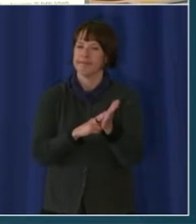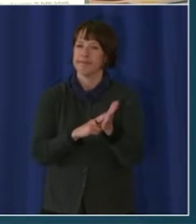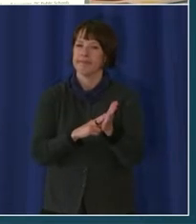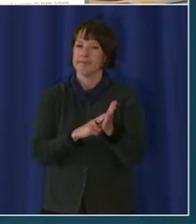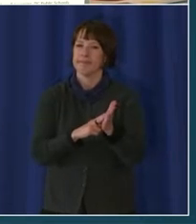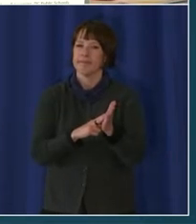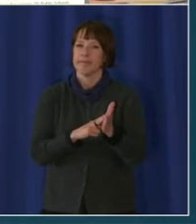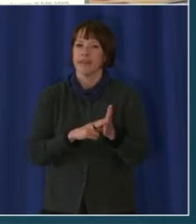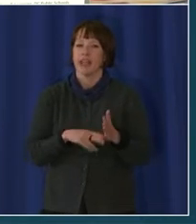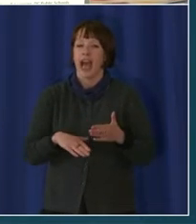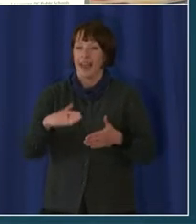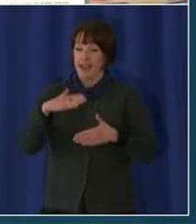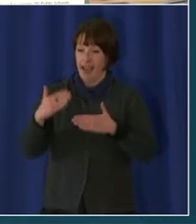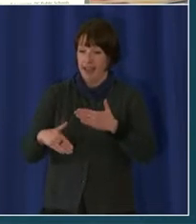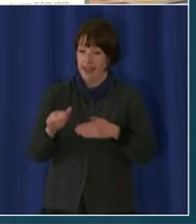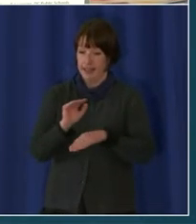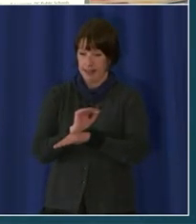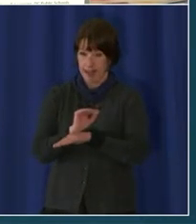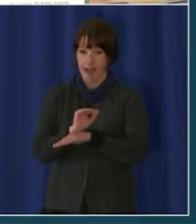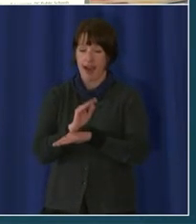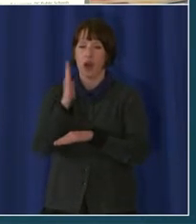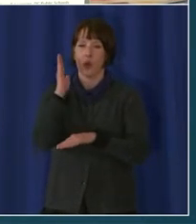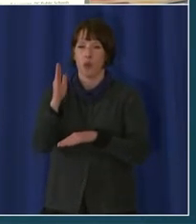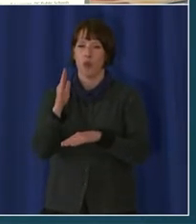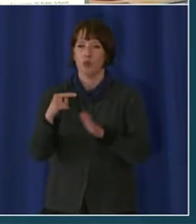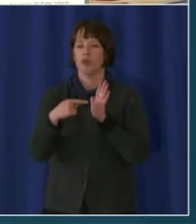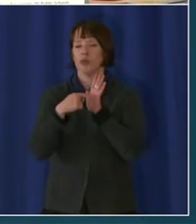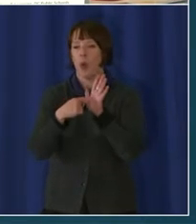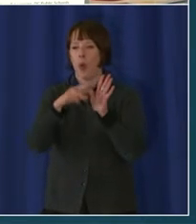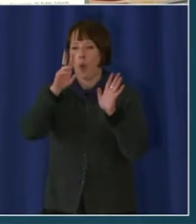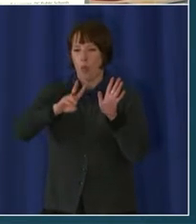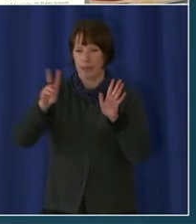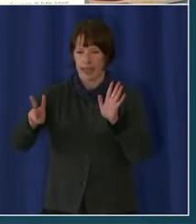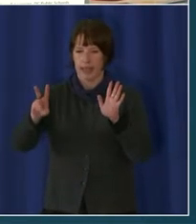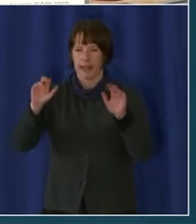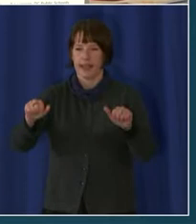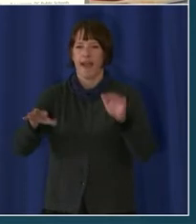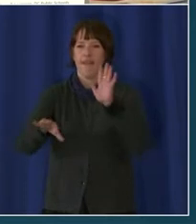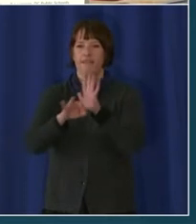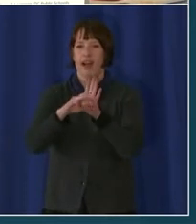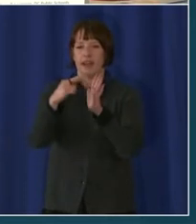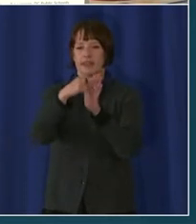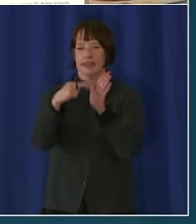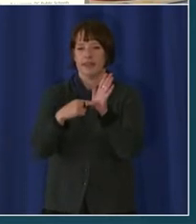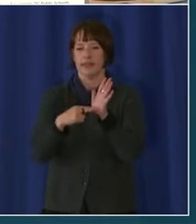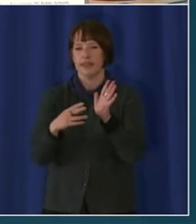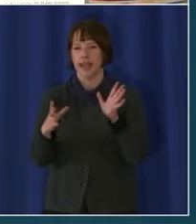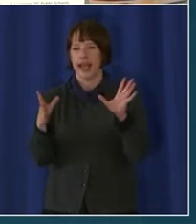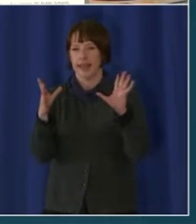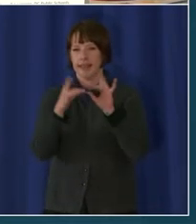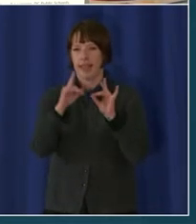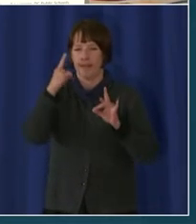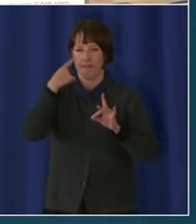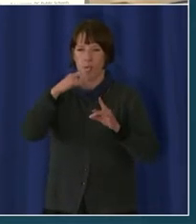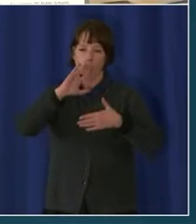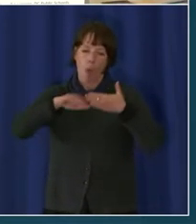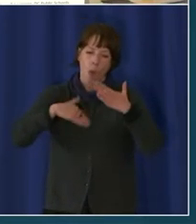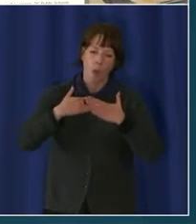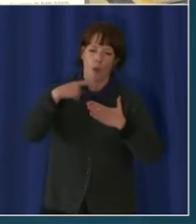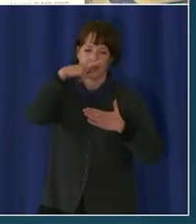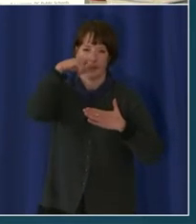that you will join us. At the end of the evening, we'll be sharing the website where you can find the registration for all of our summer